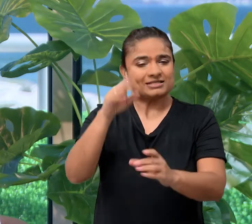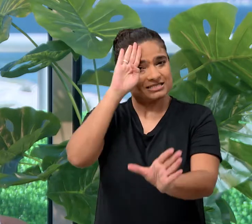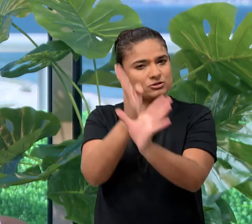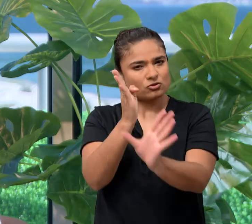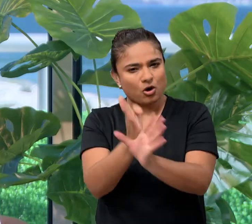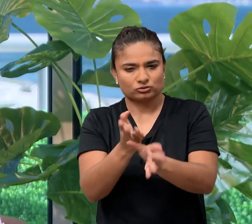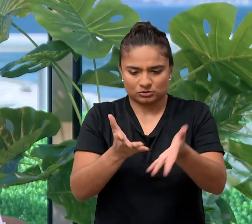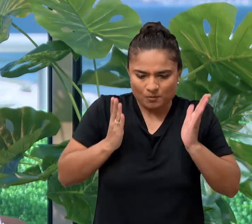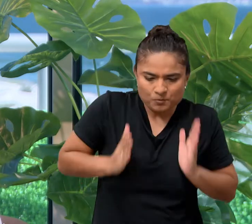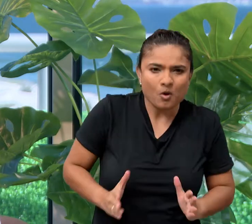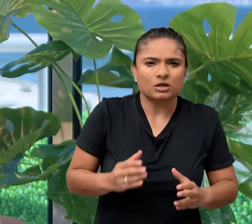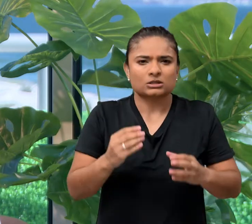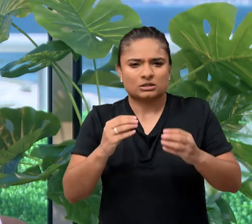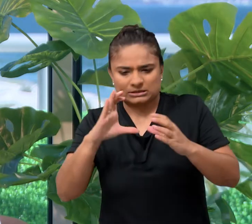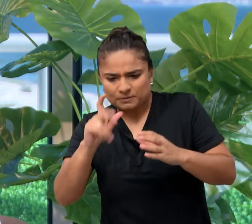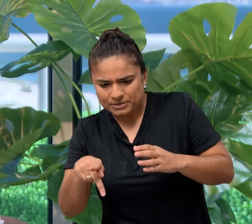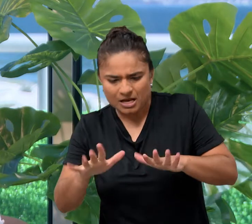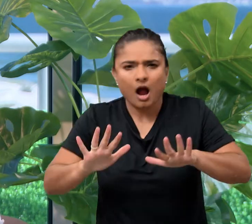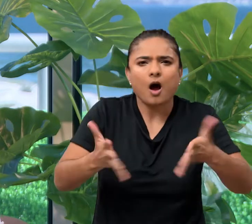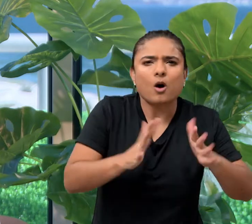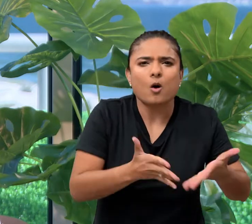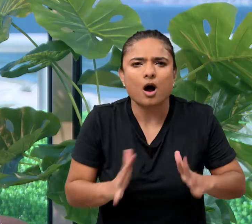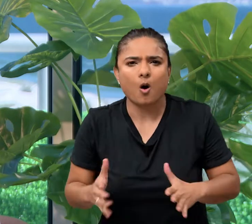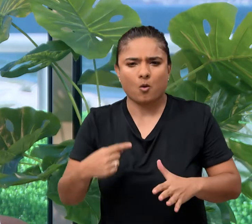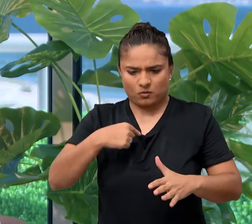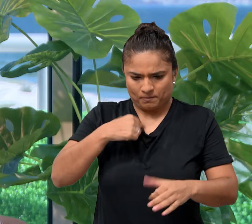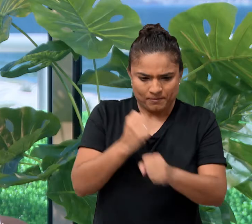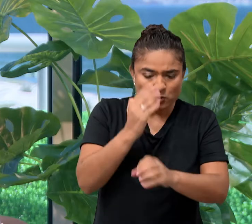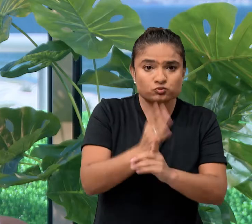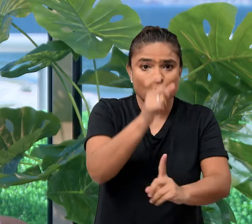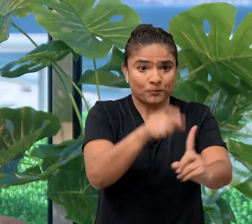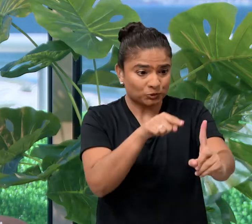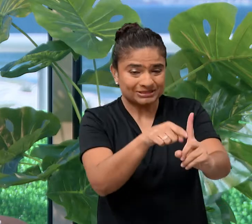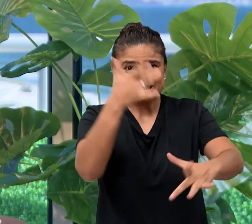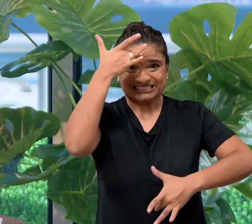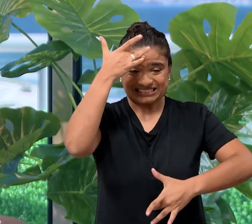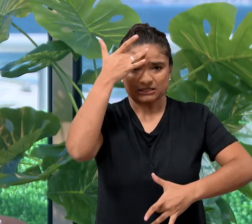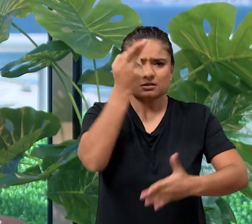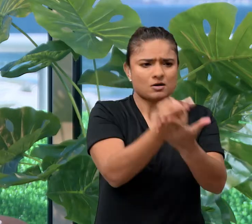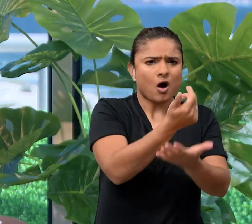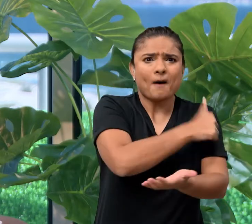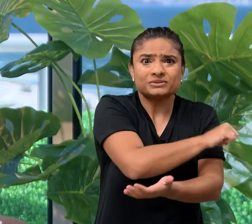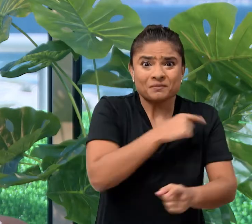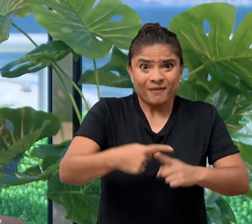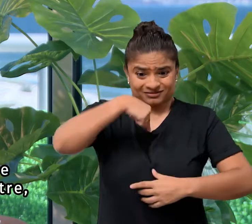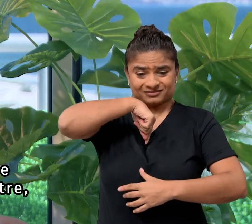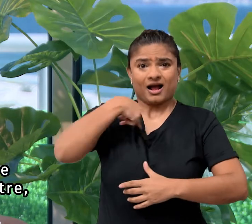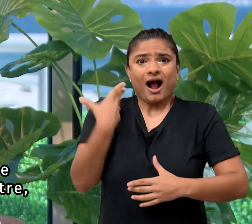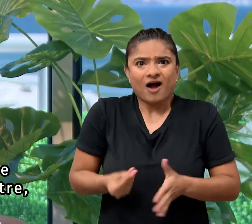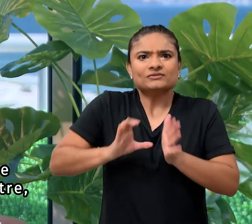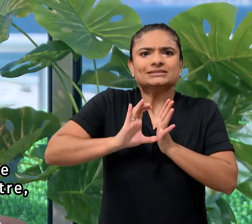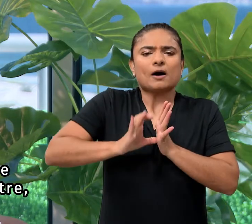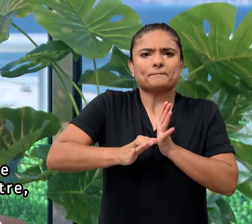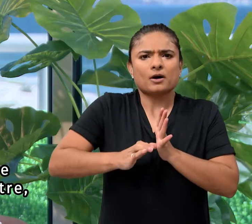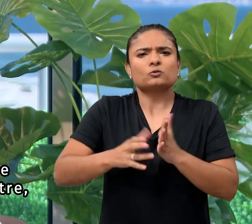and started working, armed with a unique knowledge of what it's like to be both a patient and doctor with a disability. During